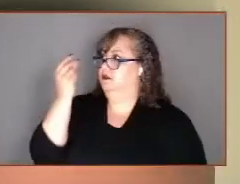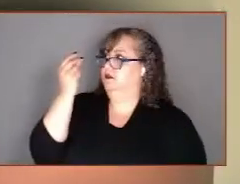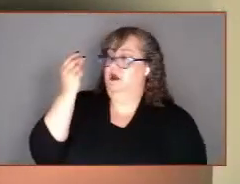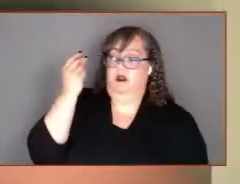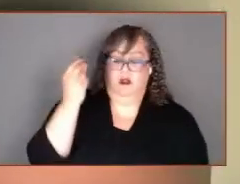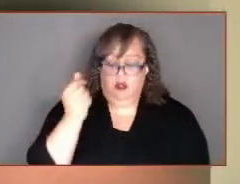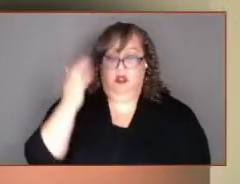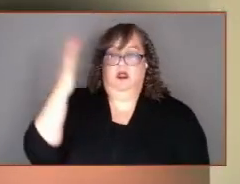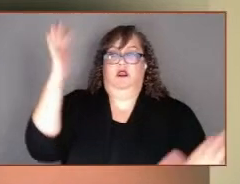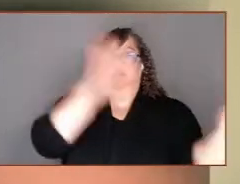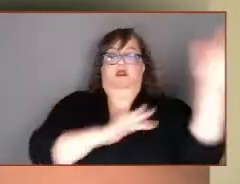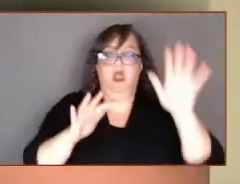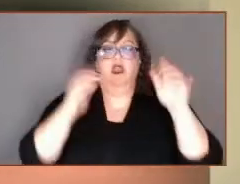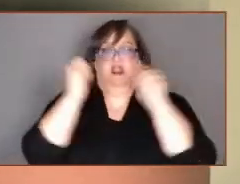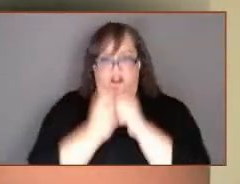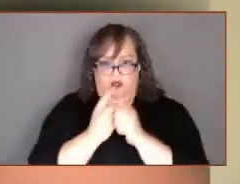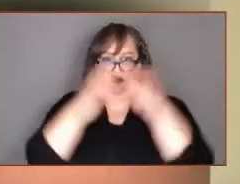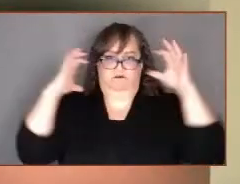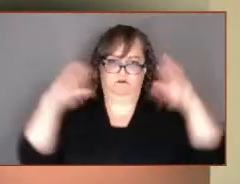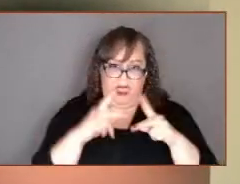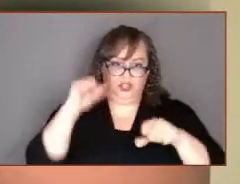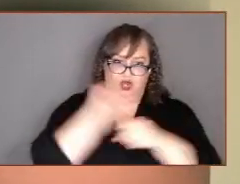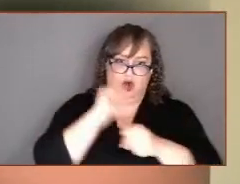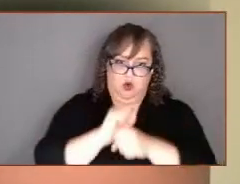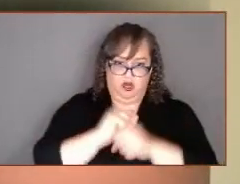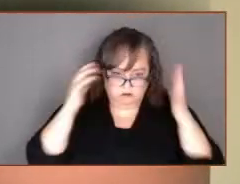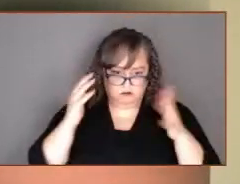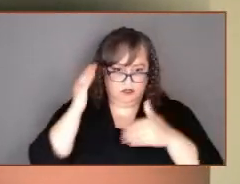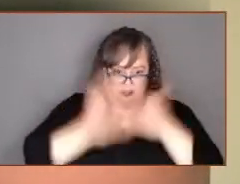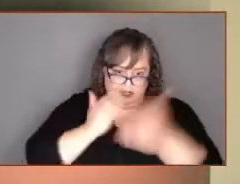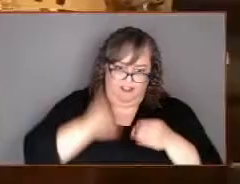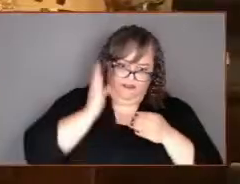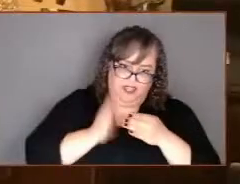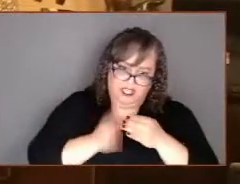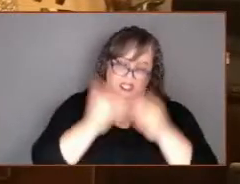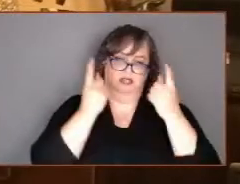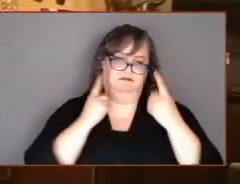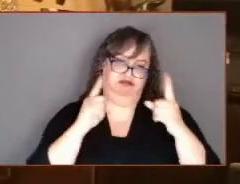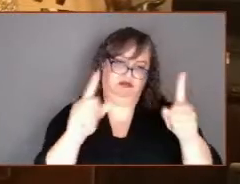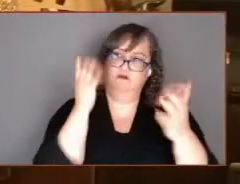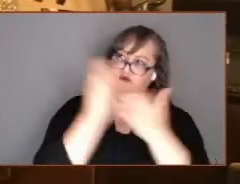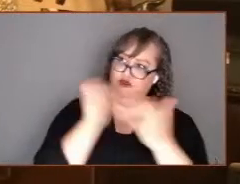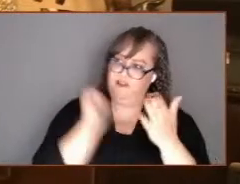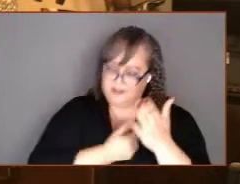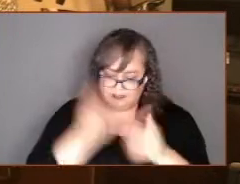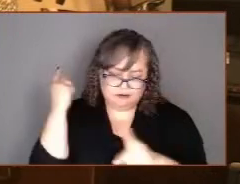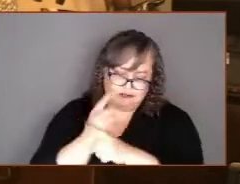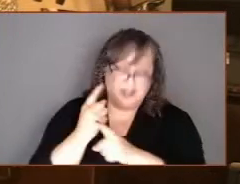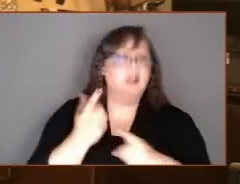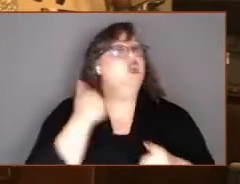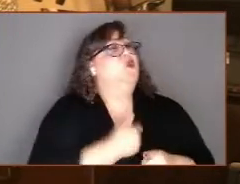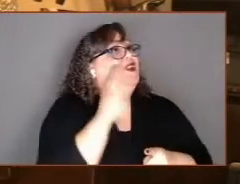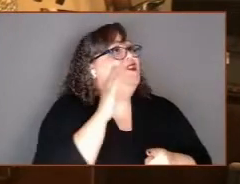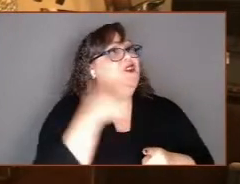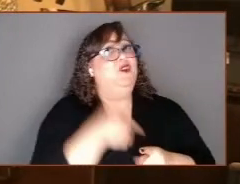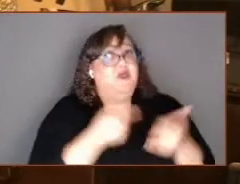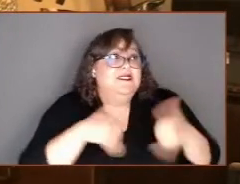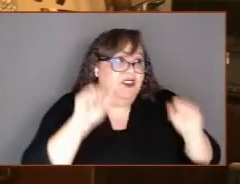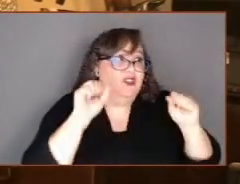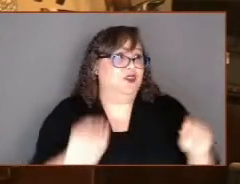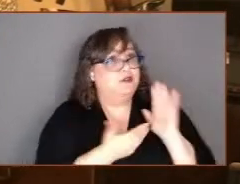back on board and was able to let's finish this, let's do this, let's prove ourselves right. Because we knew at the end goal we could still present